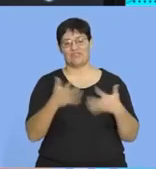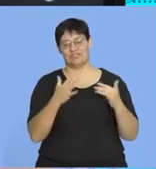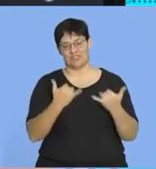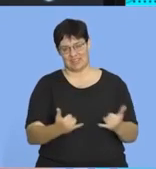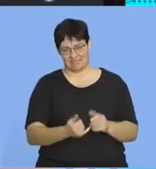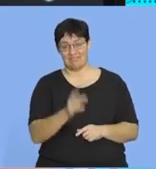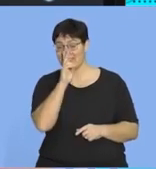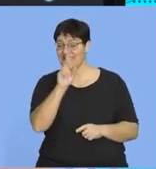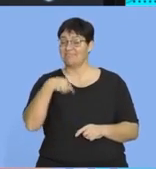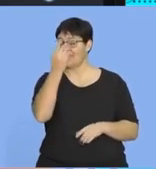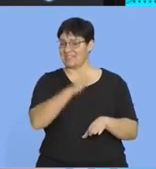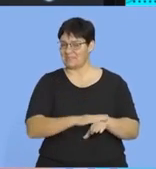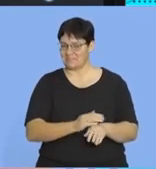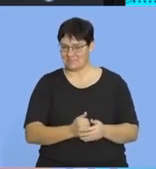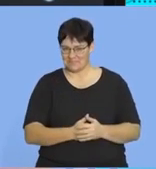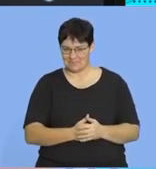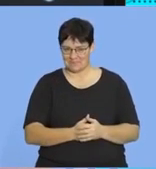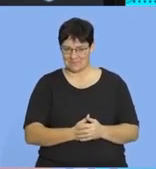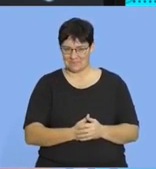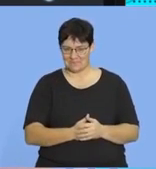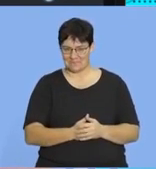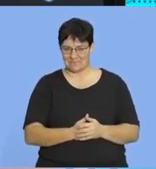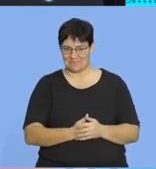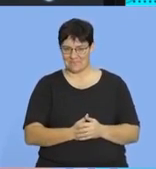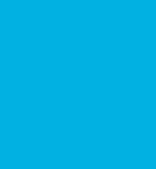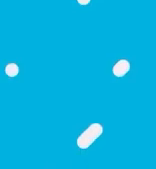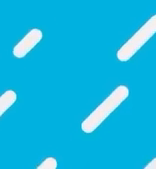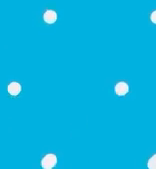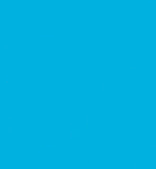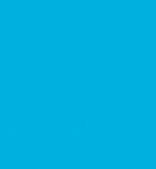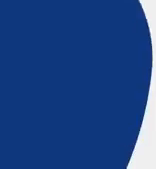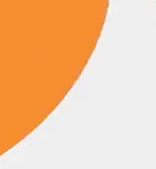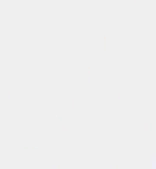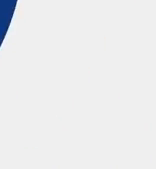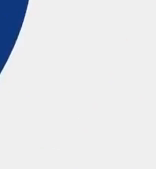where we're going to end for today. So I'll see you again next time.